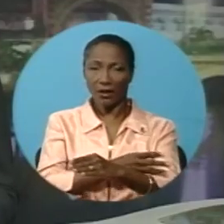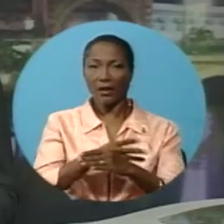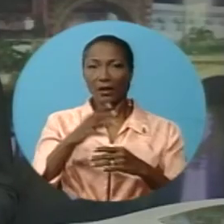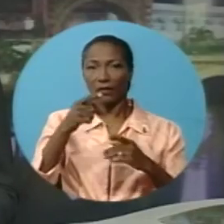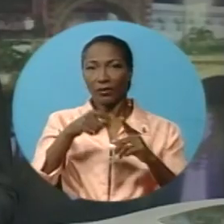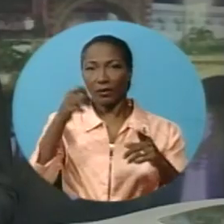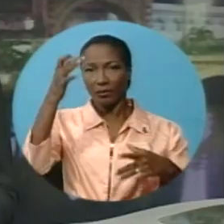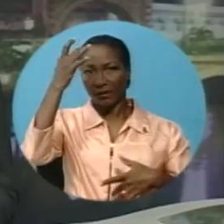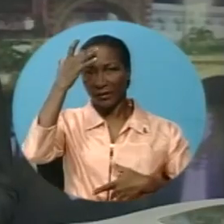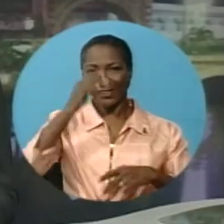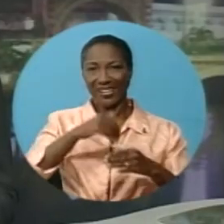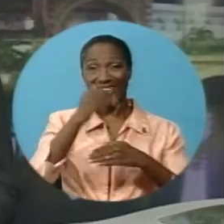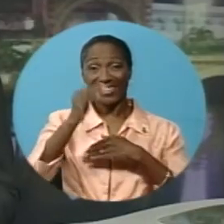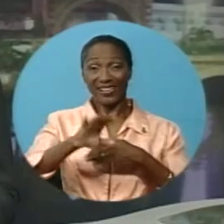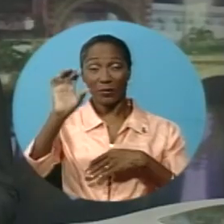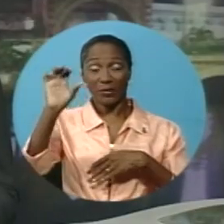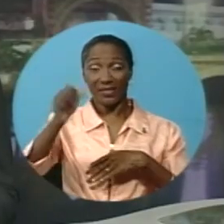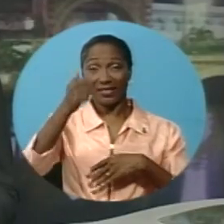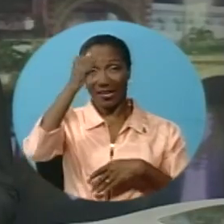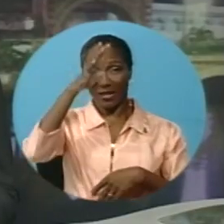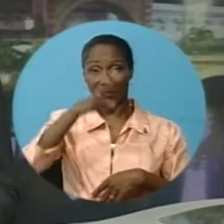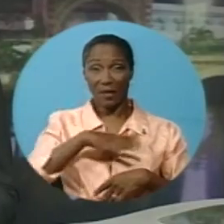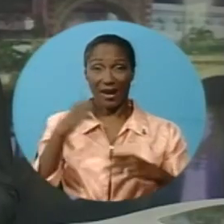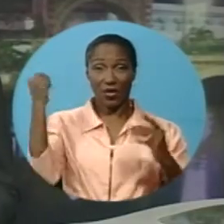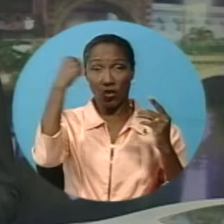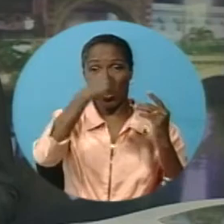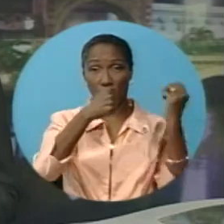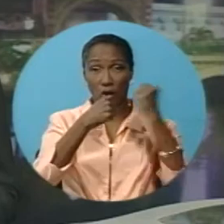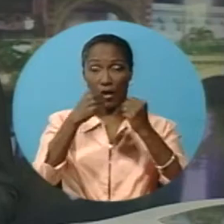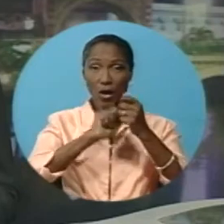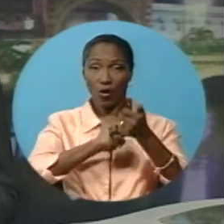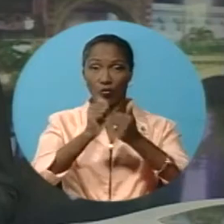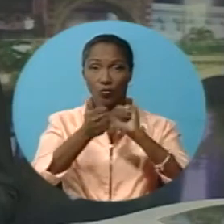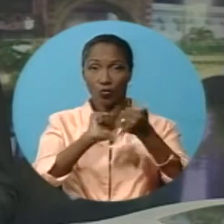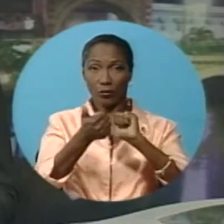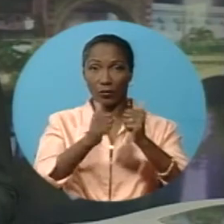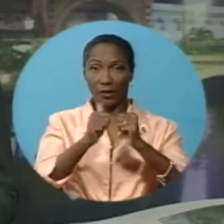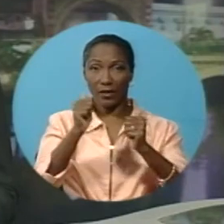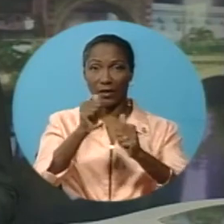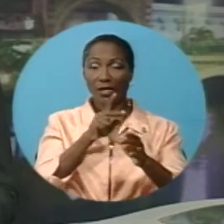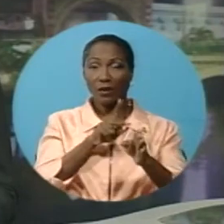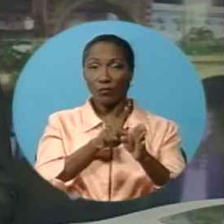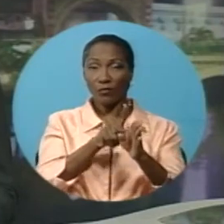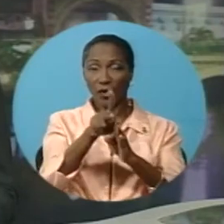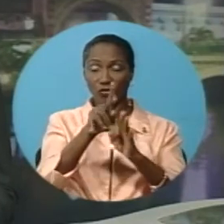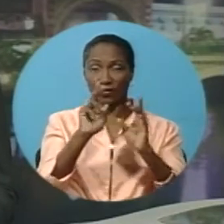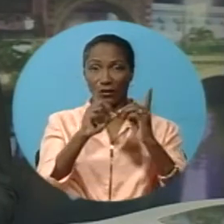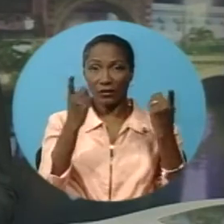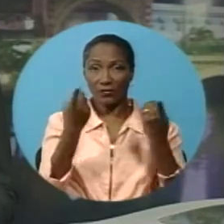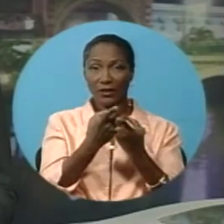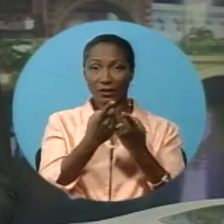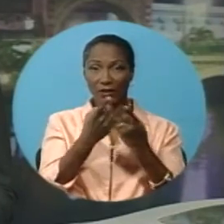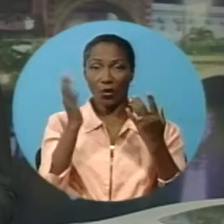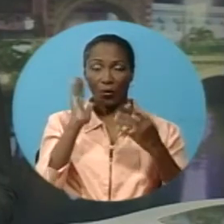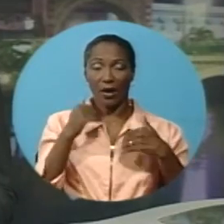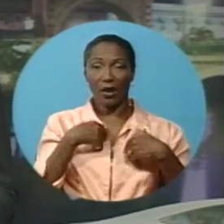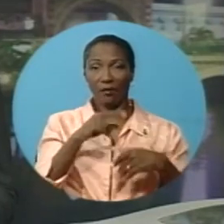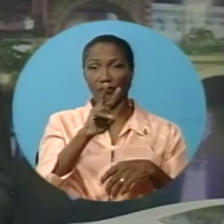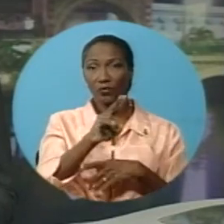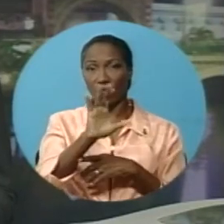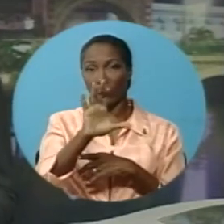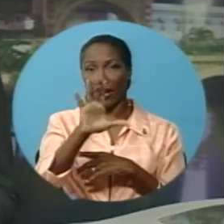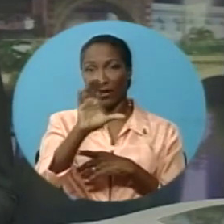a 10-man knockout tournament in the professional division, which will see the winner walk away with $2,500 Barbados